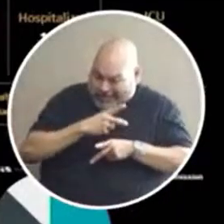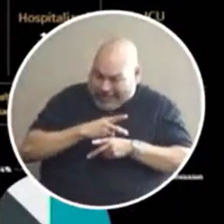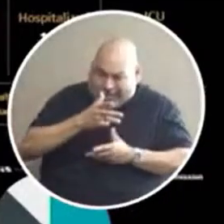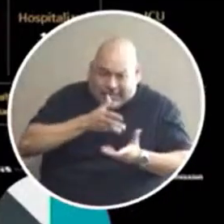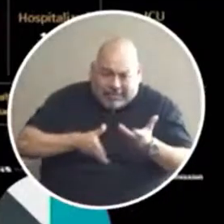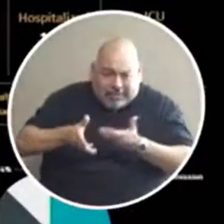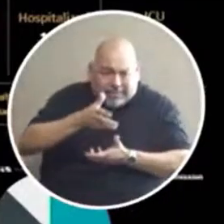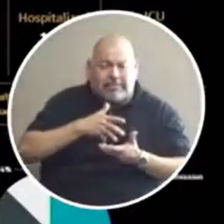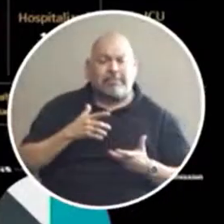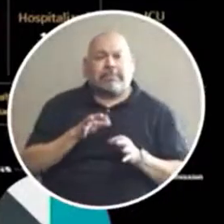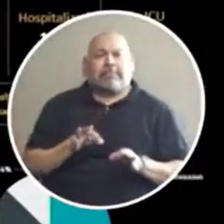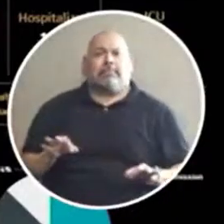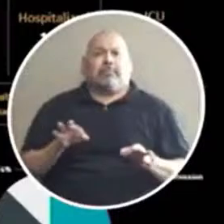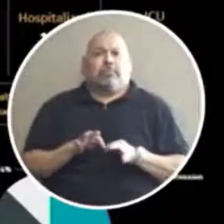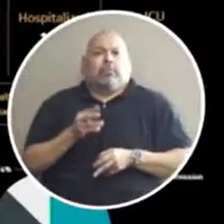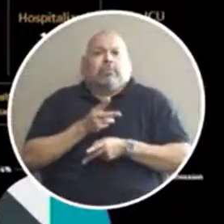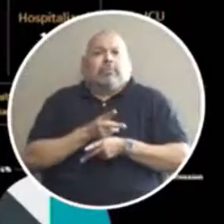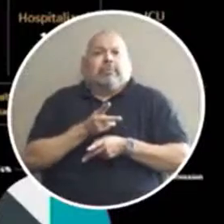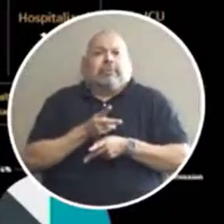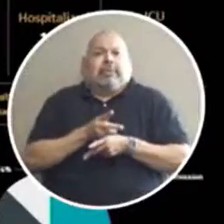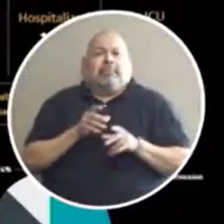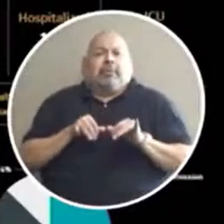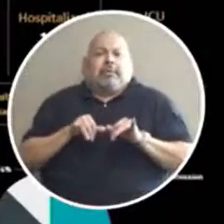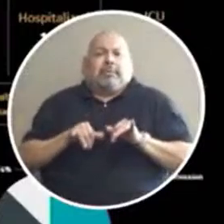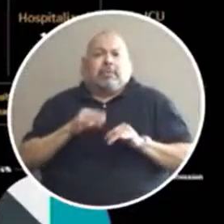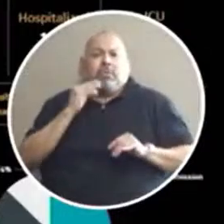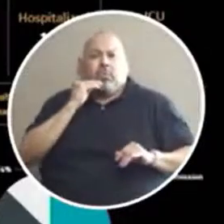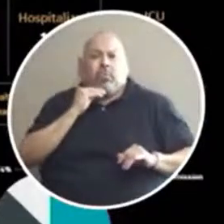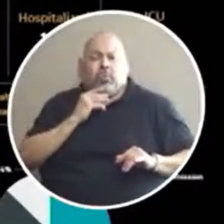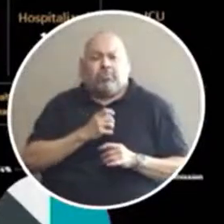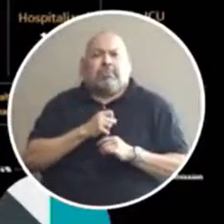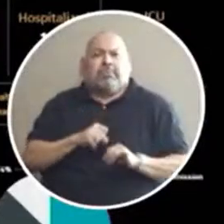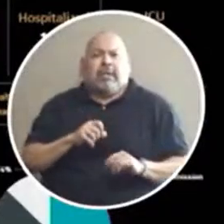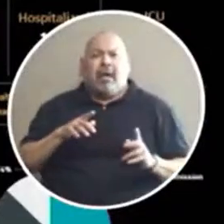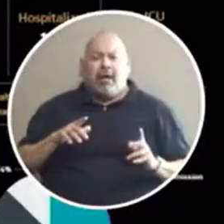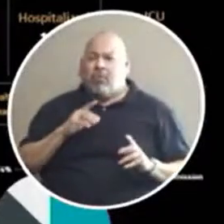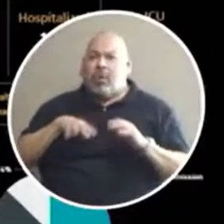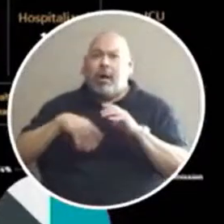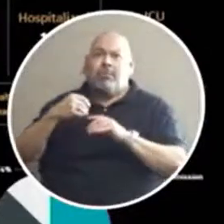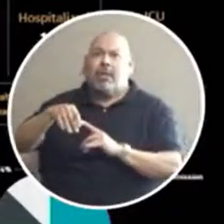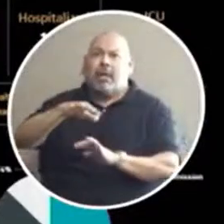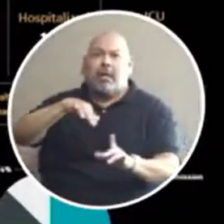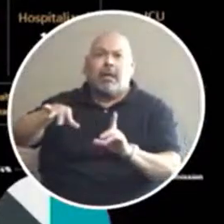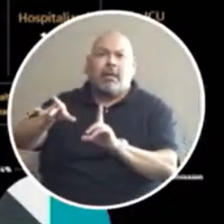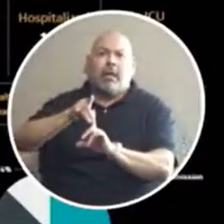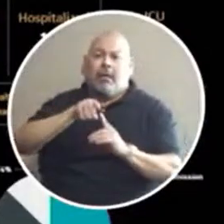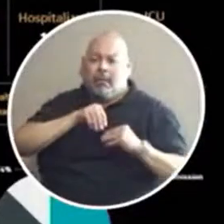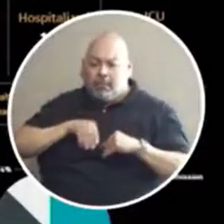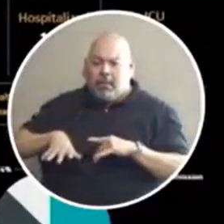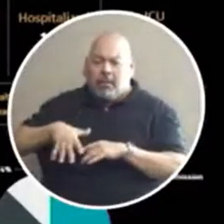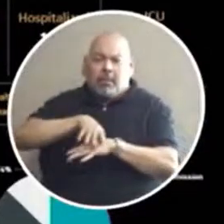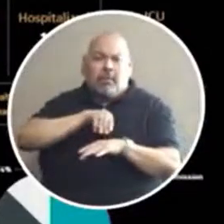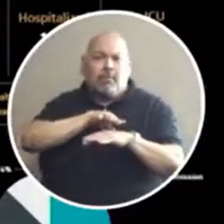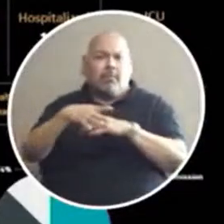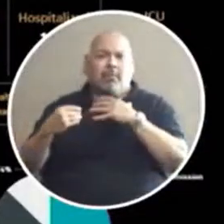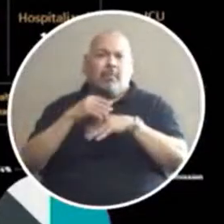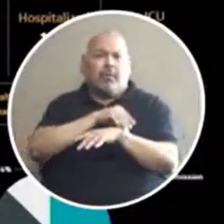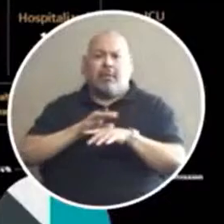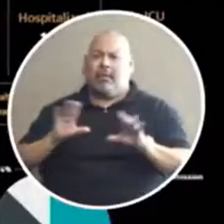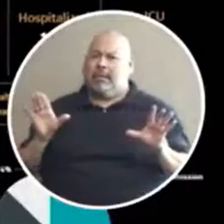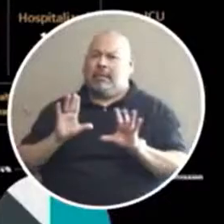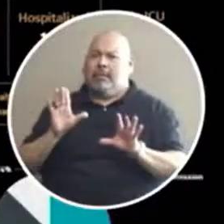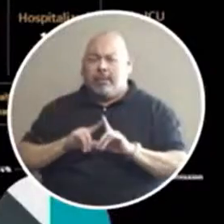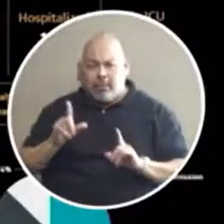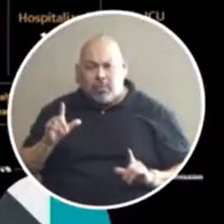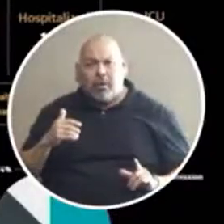need to continue taking care of by keeping them safe, by not creating opportunities to be infected with the virus